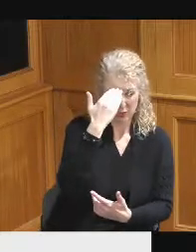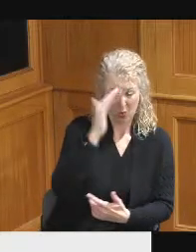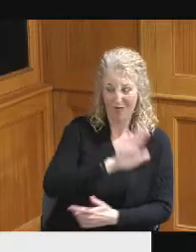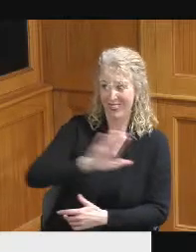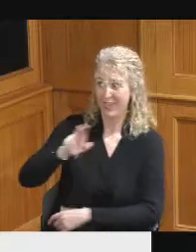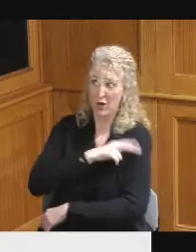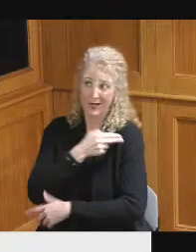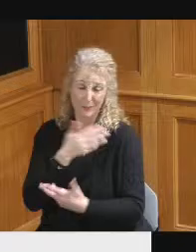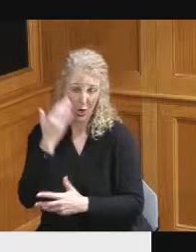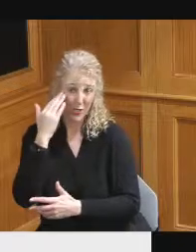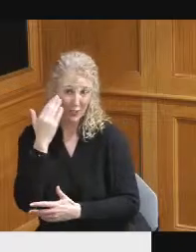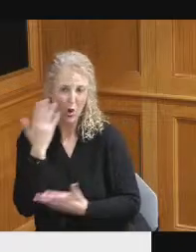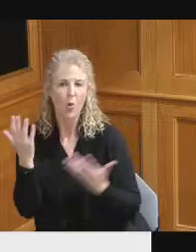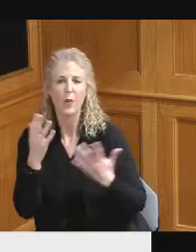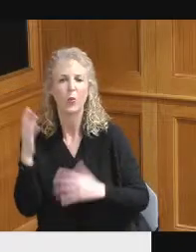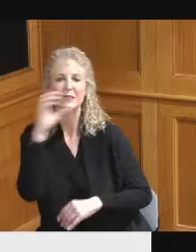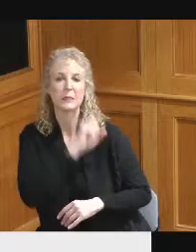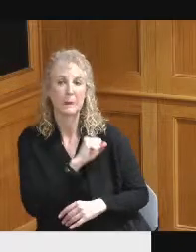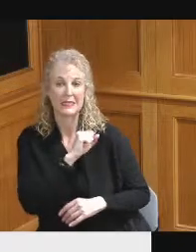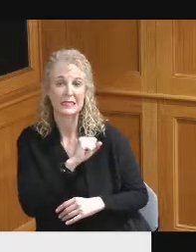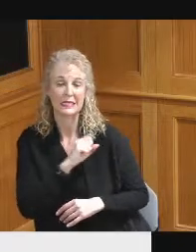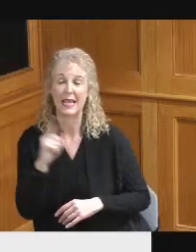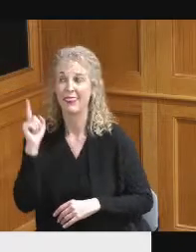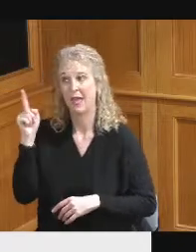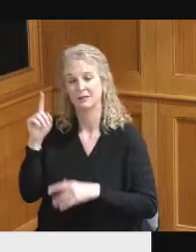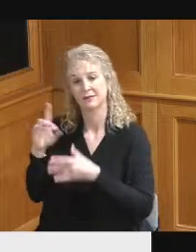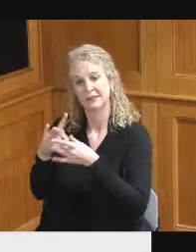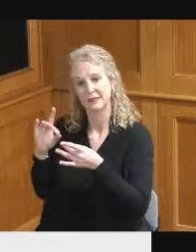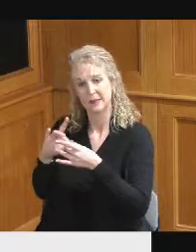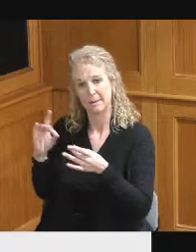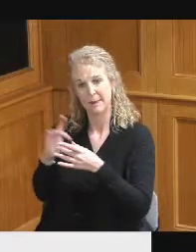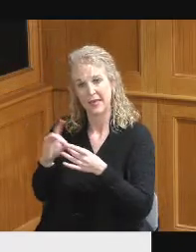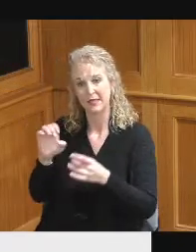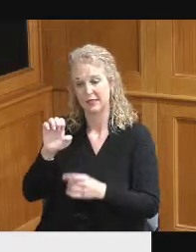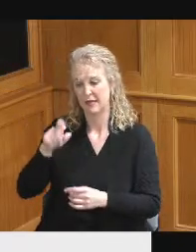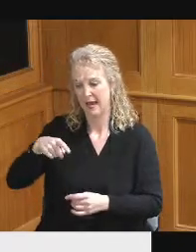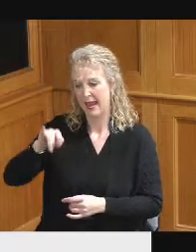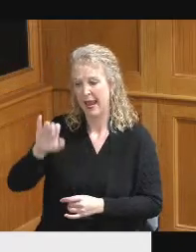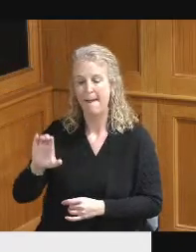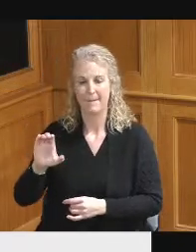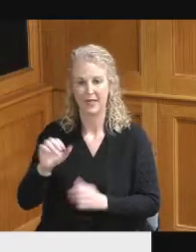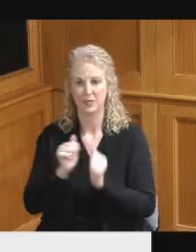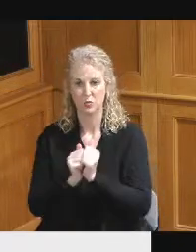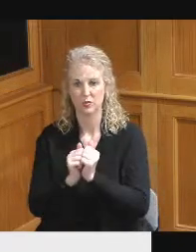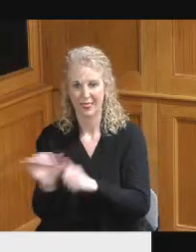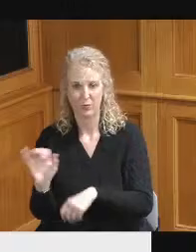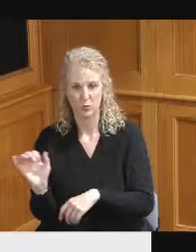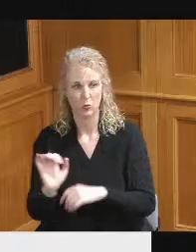on that data collection. And then, as David mentioned, we are looking at Epic Cosmos as well.